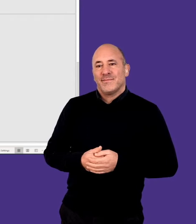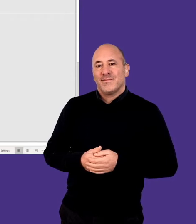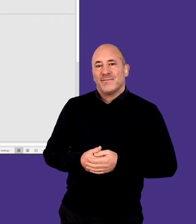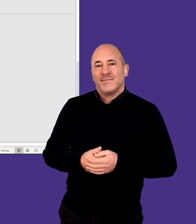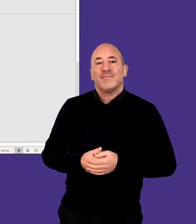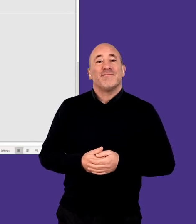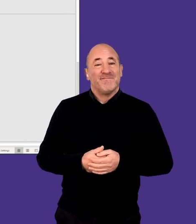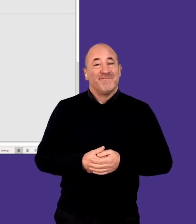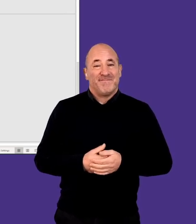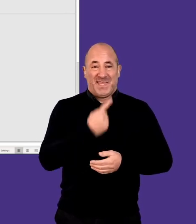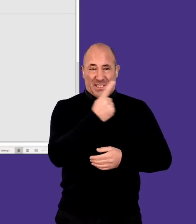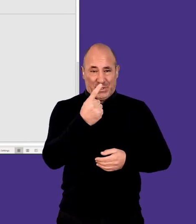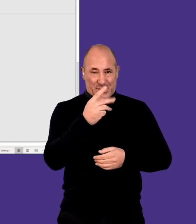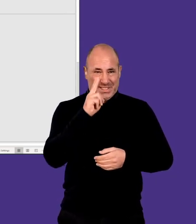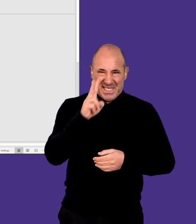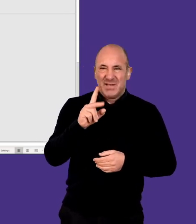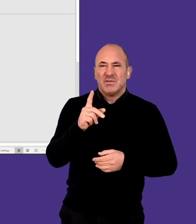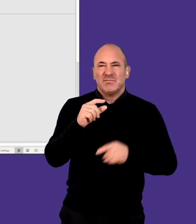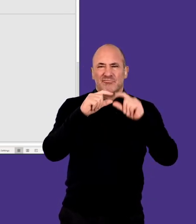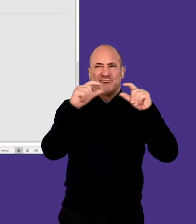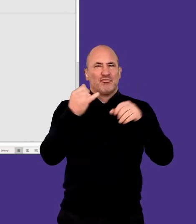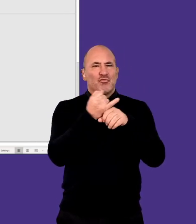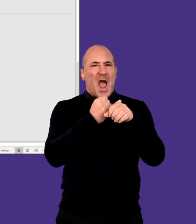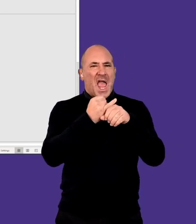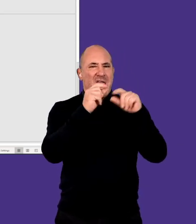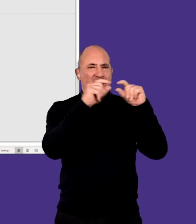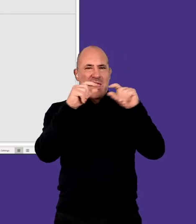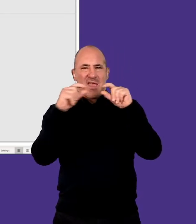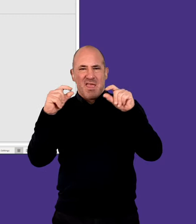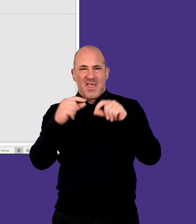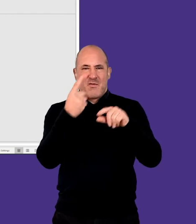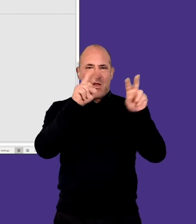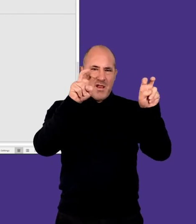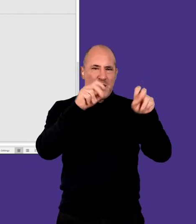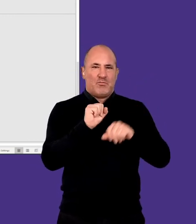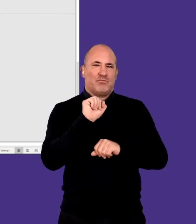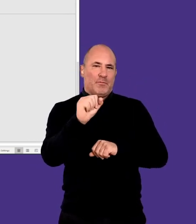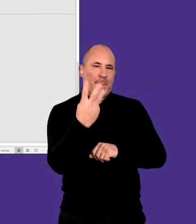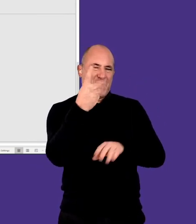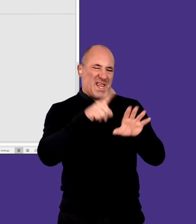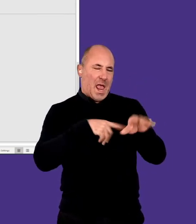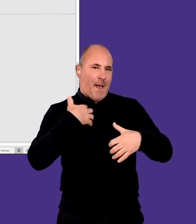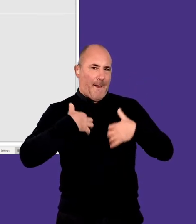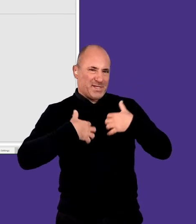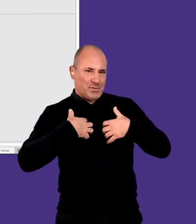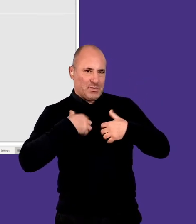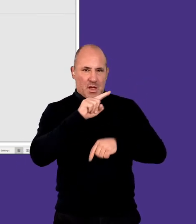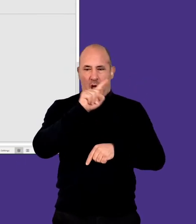At the top of each template, you will see 2 grey boxes, one titled Your 3-year